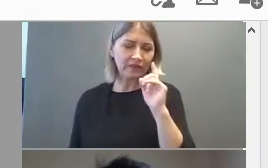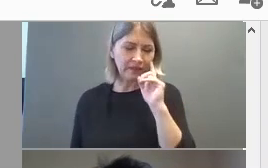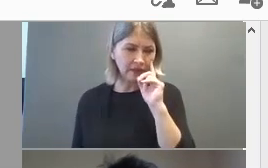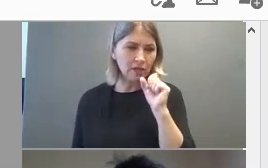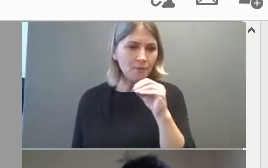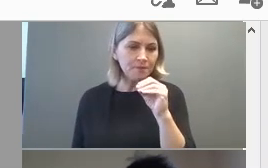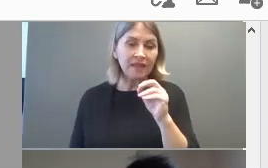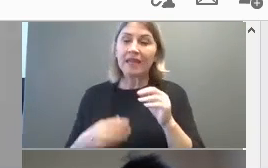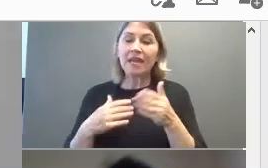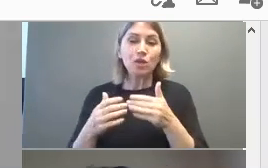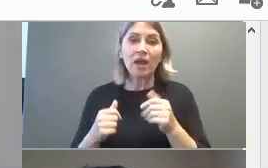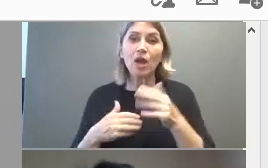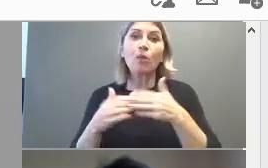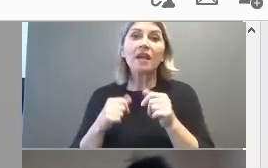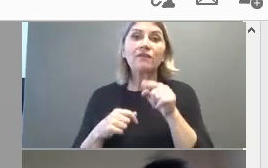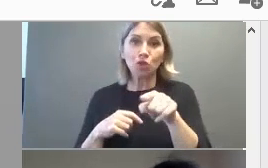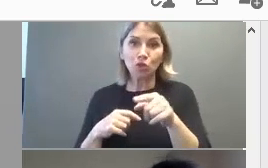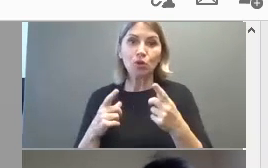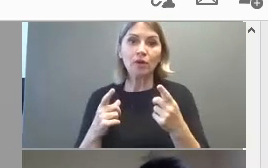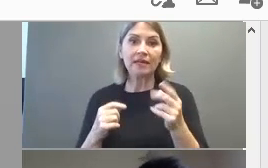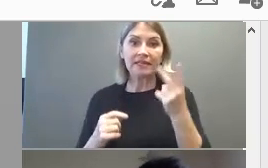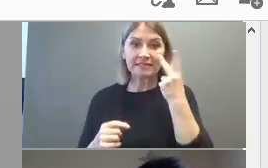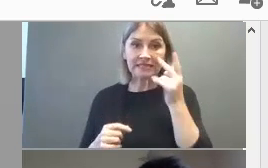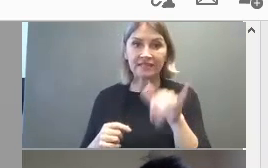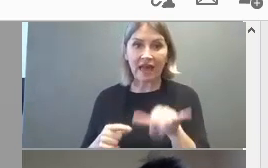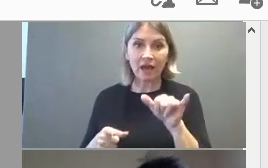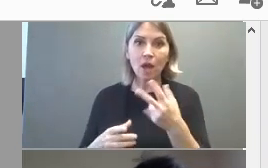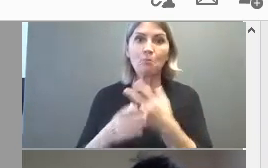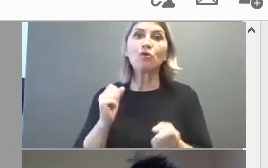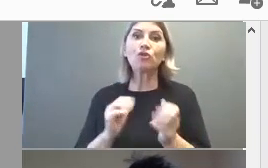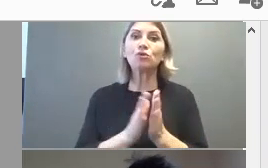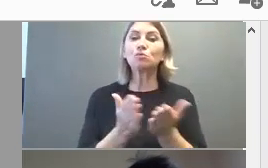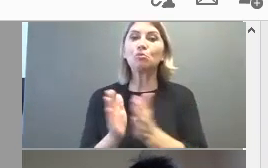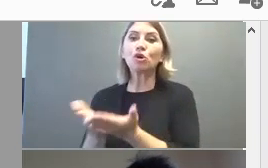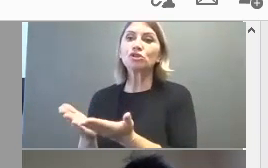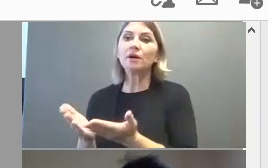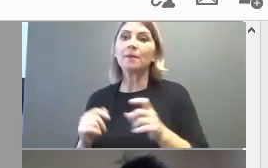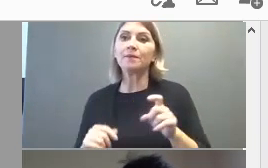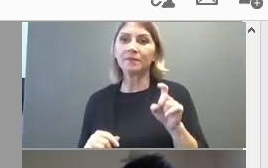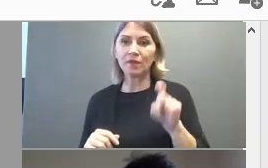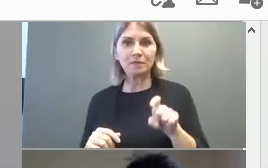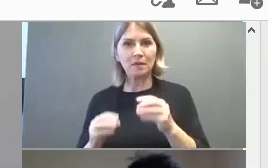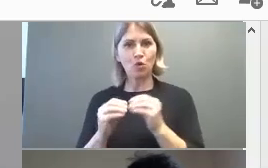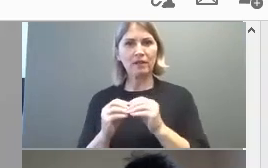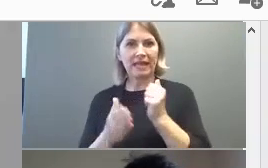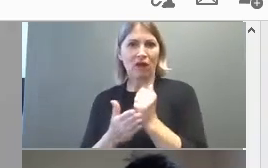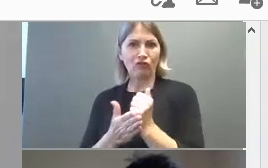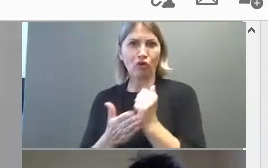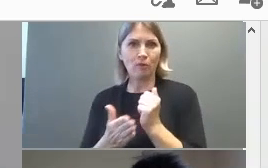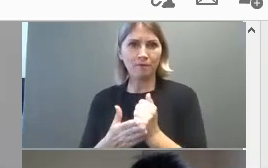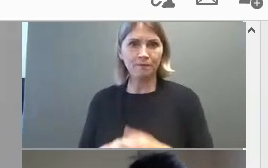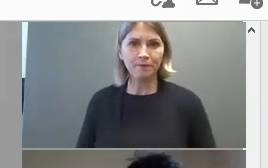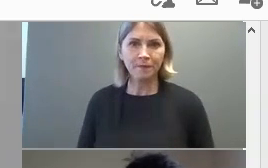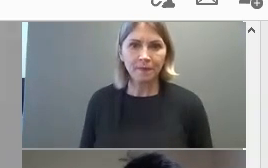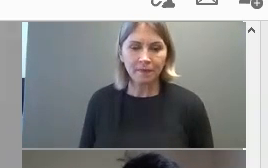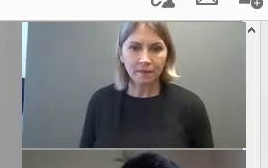either way, whenever you get stuck, just refer to both of those books, and it should be a bit more helpful. And I'm here always, you can always ask me